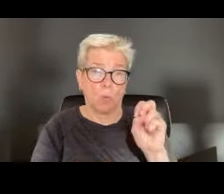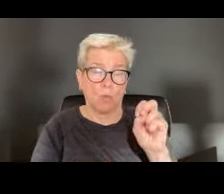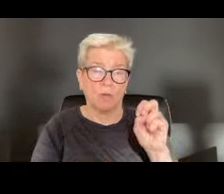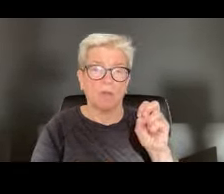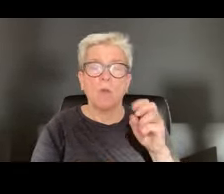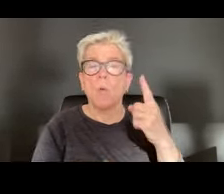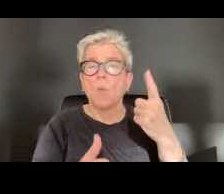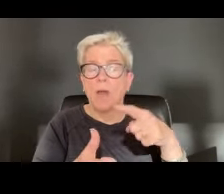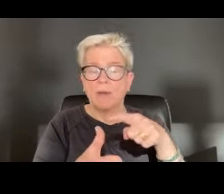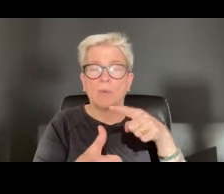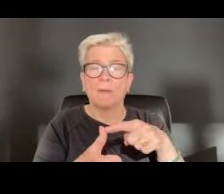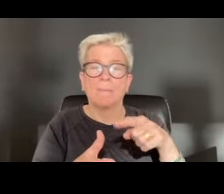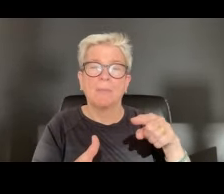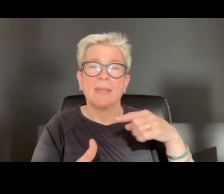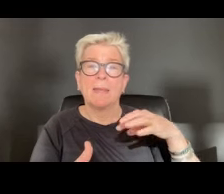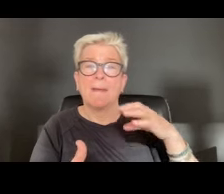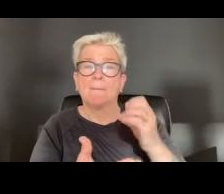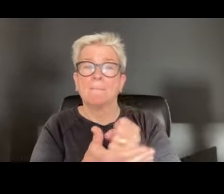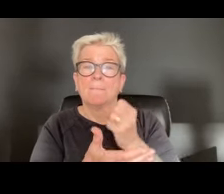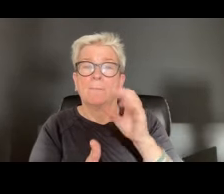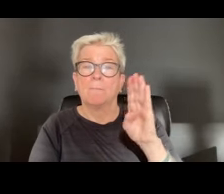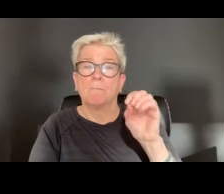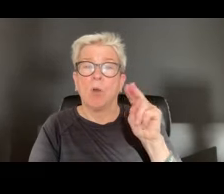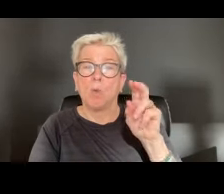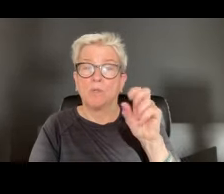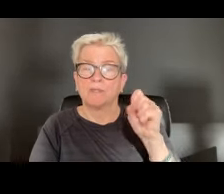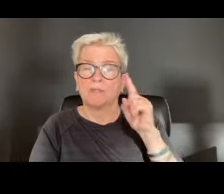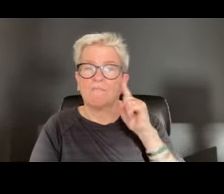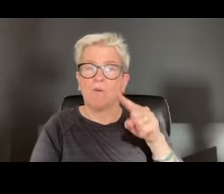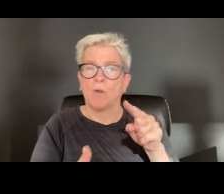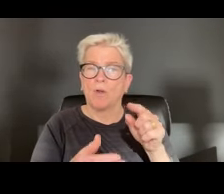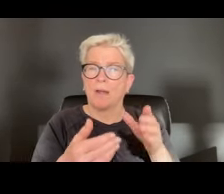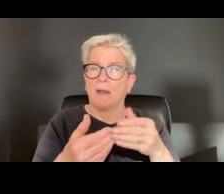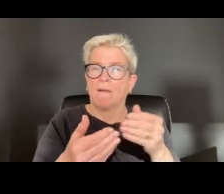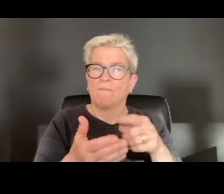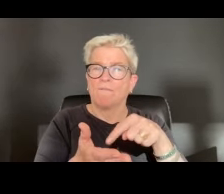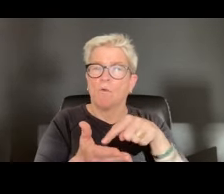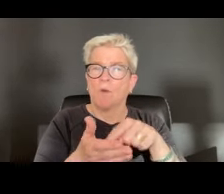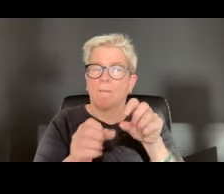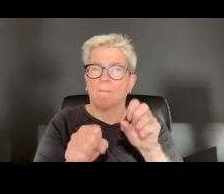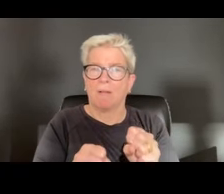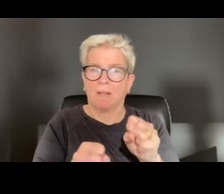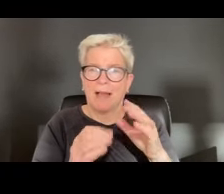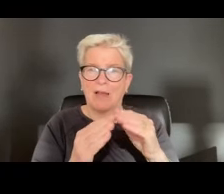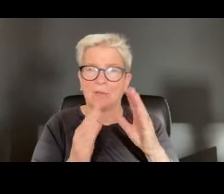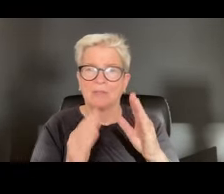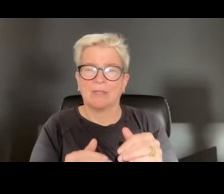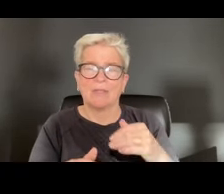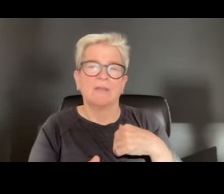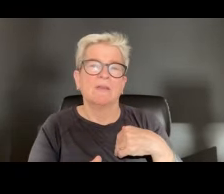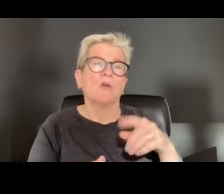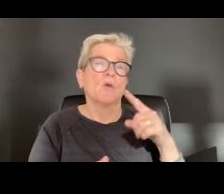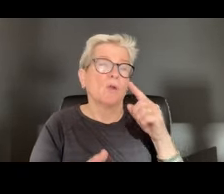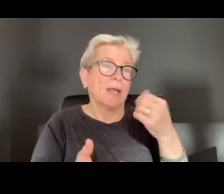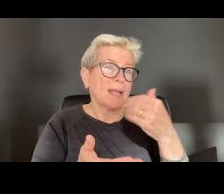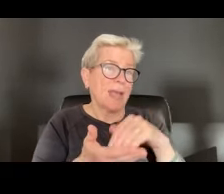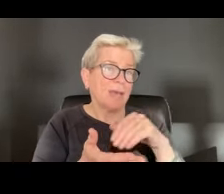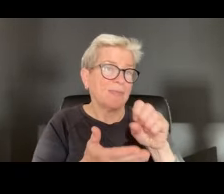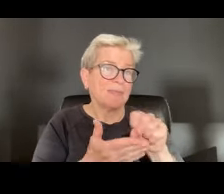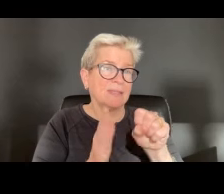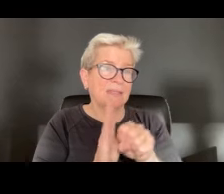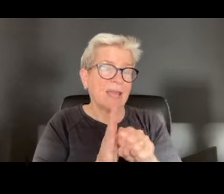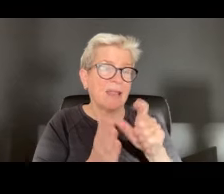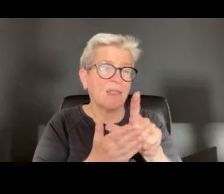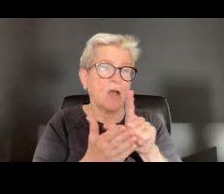bonus for affordable housing. And there would be 2 options. Under state law, we're required to allow 6 units